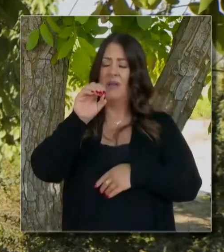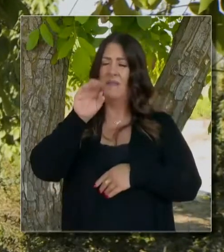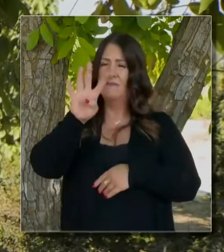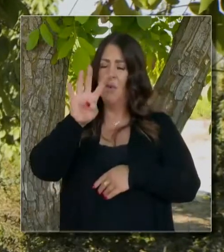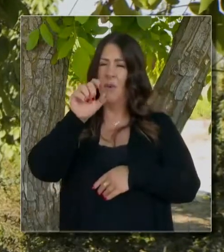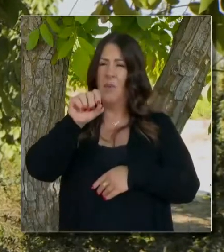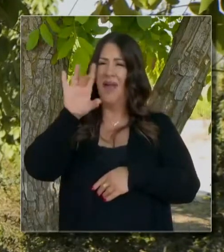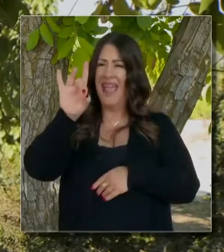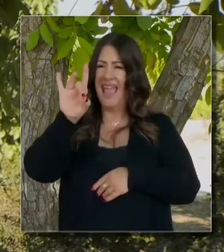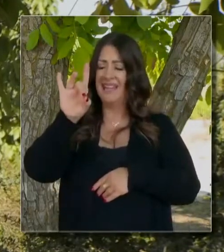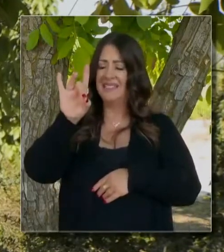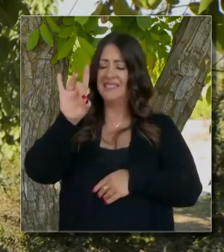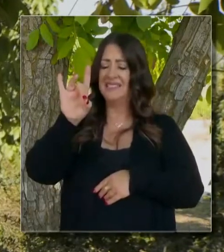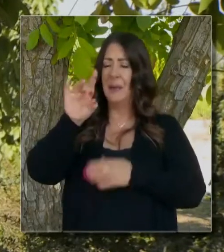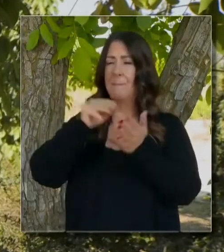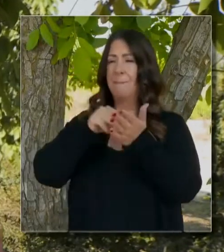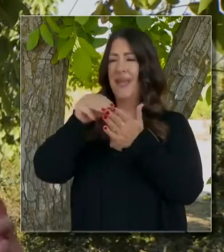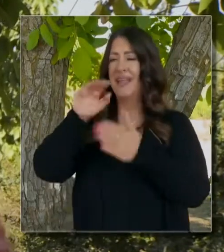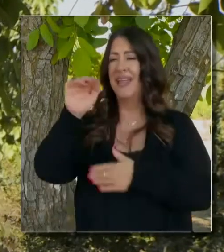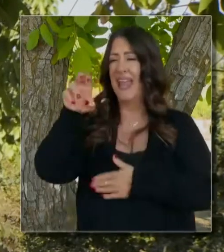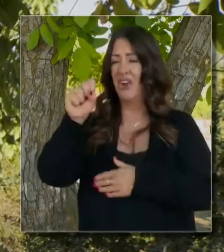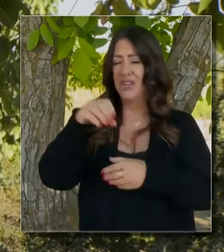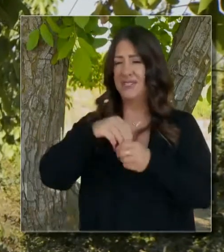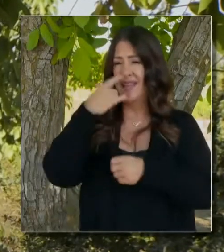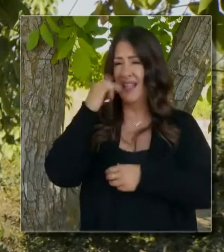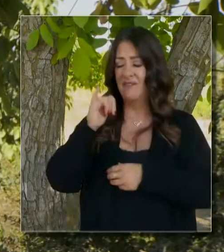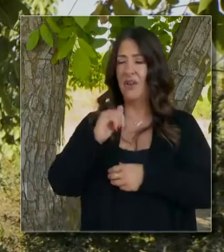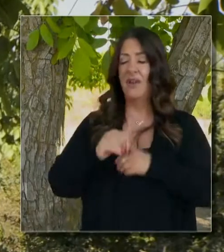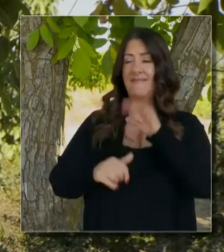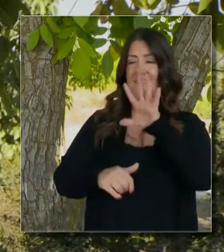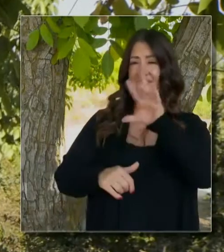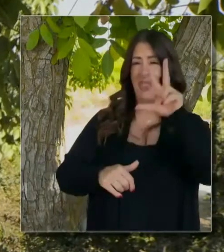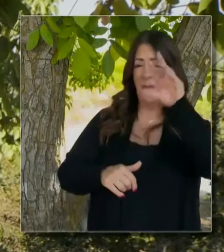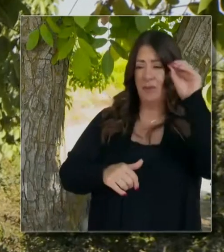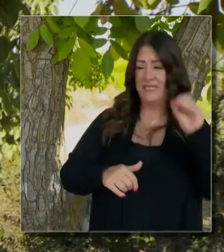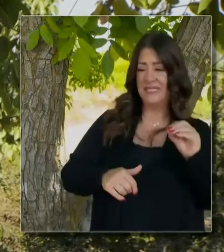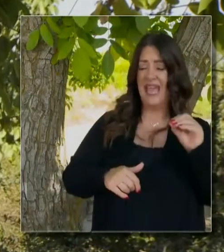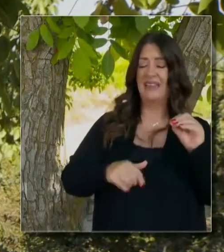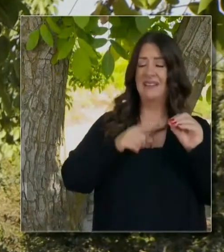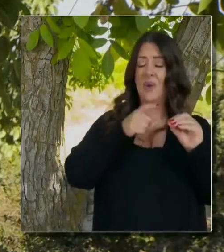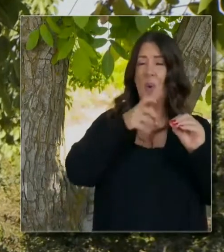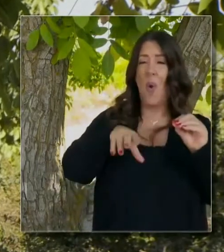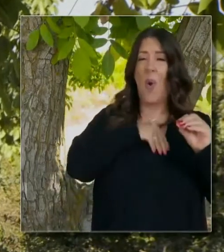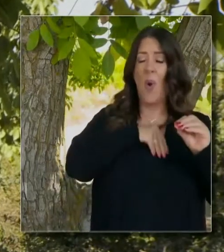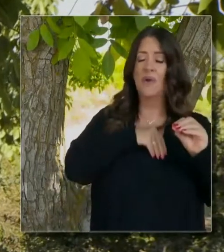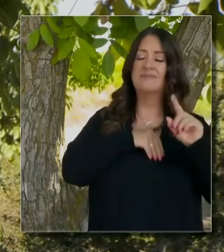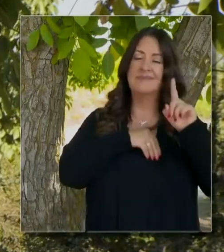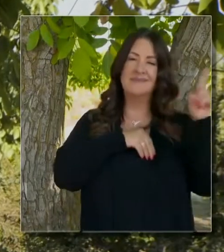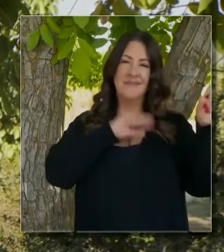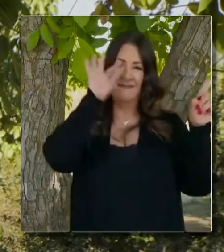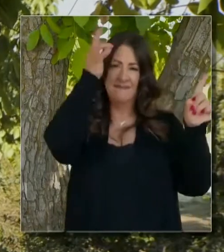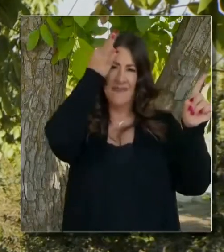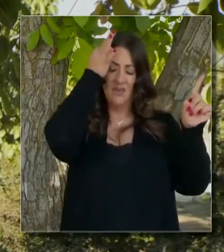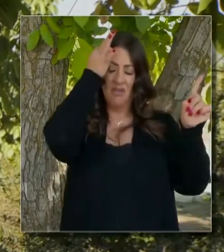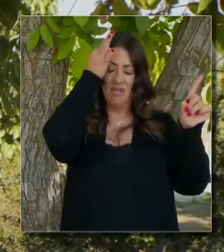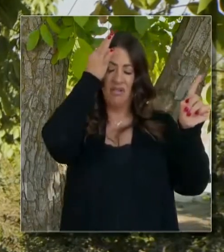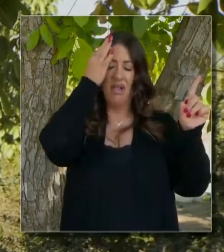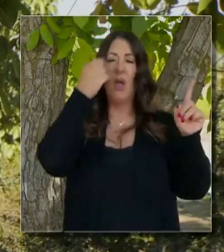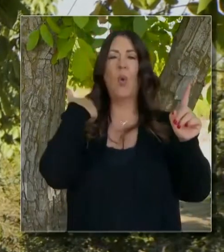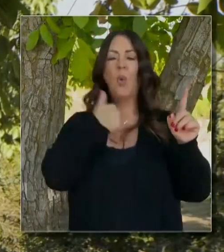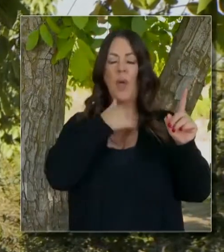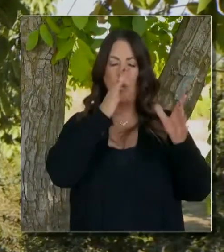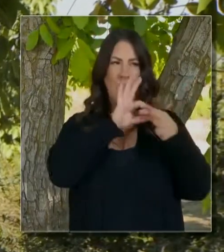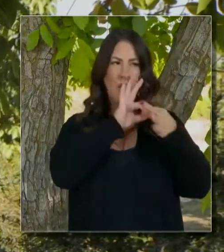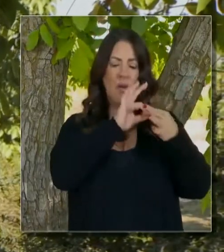acres. 53% of that is public land, state and federal land. And so we will work with our